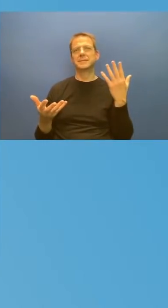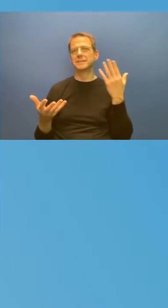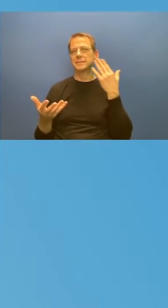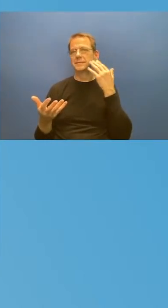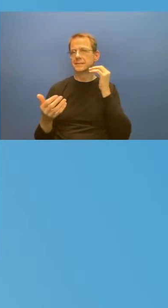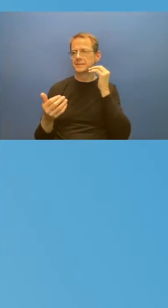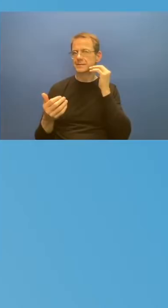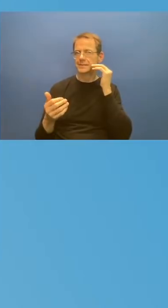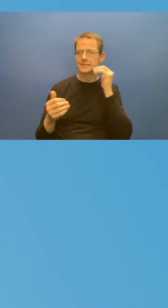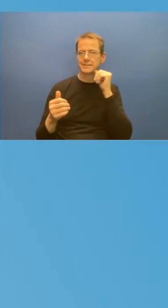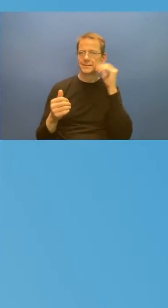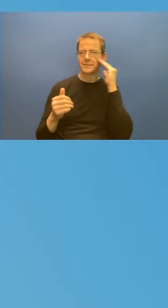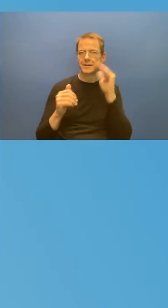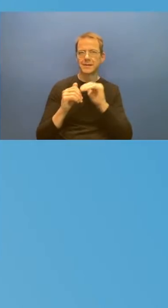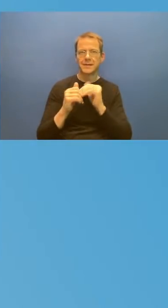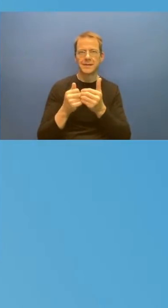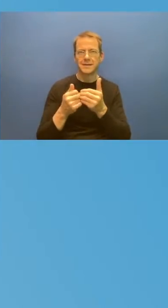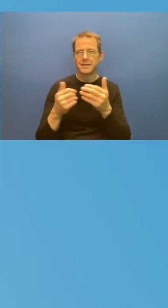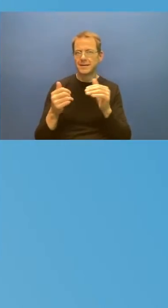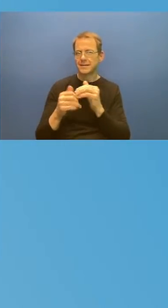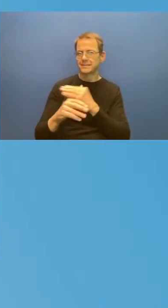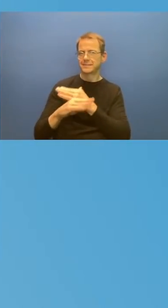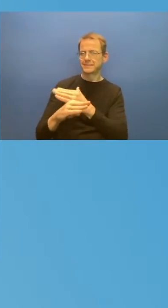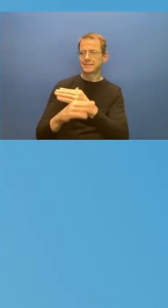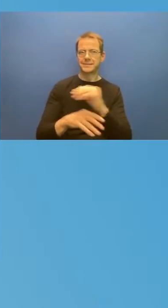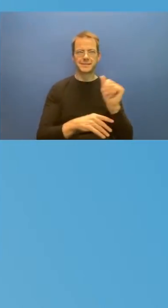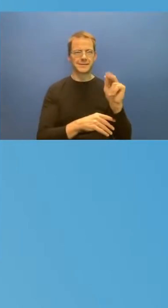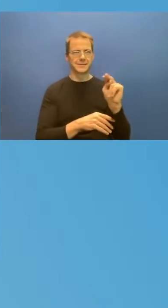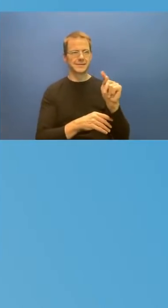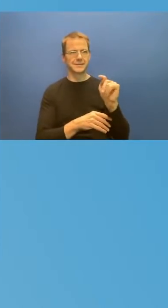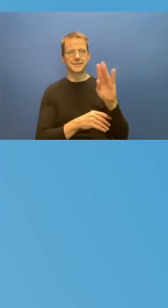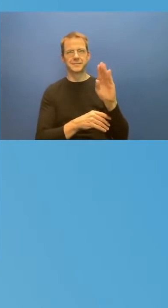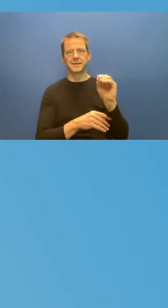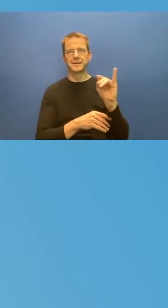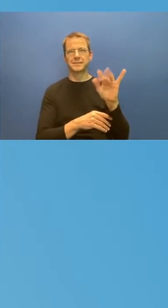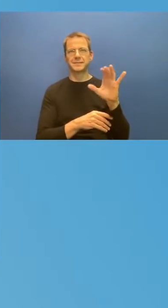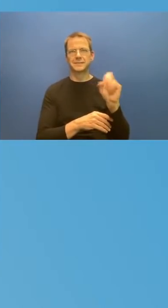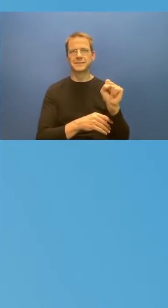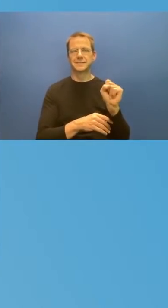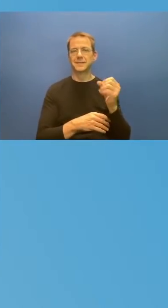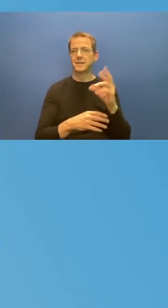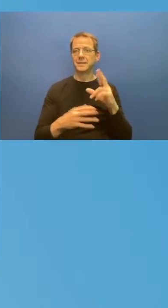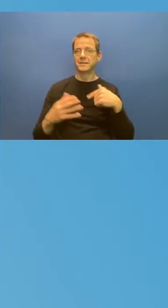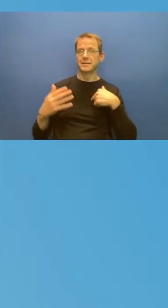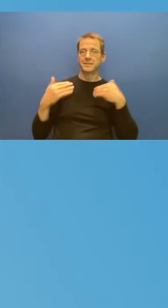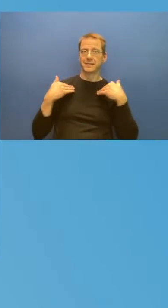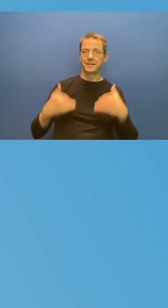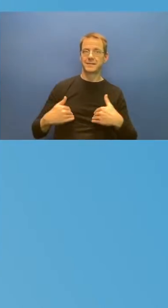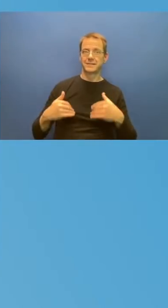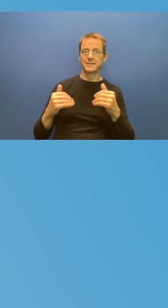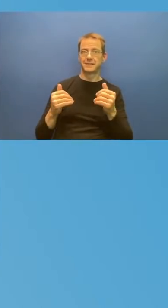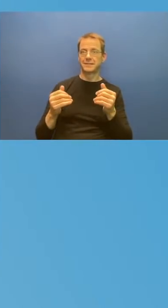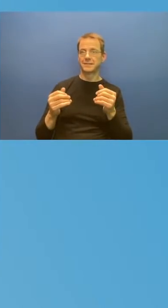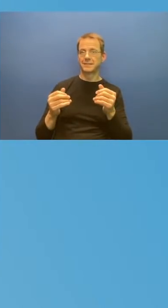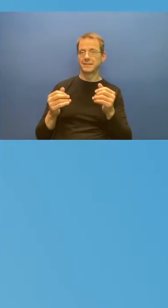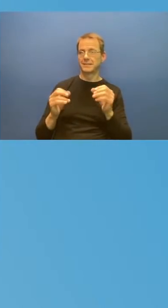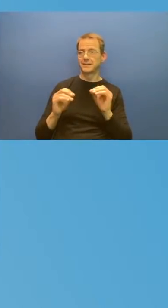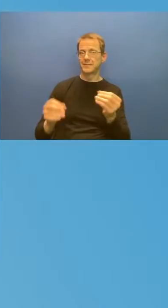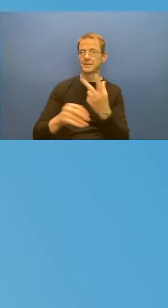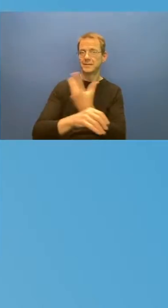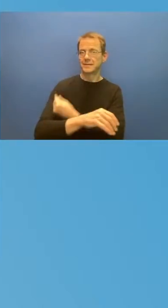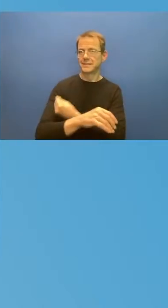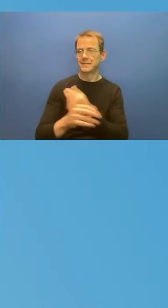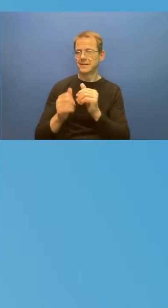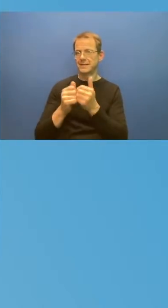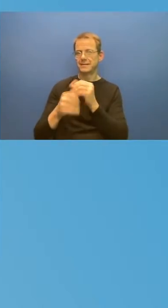any vaccines in it, and we don't know how transmissible it is from person to person. So what do